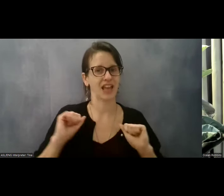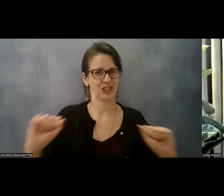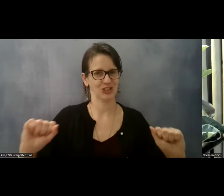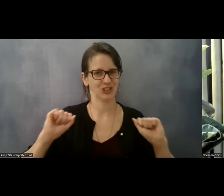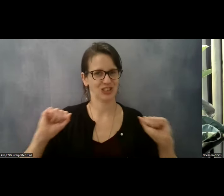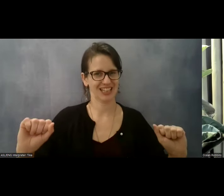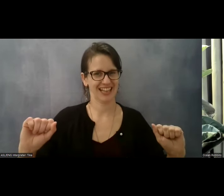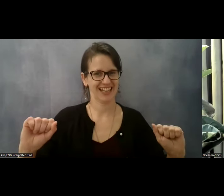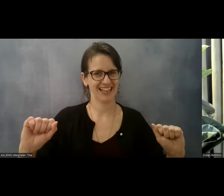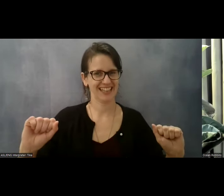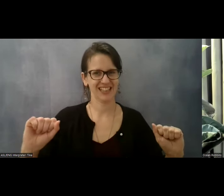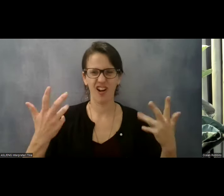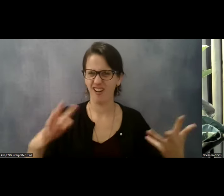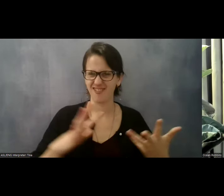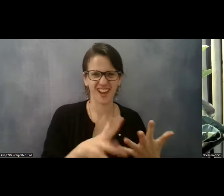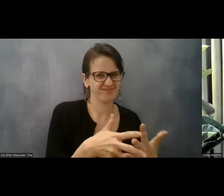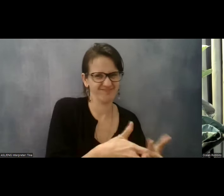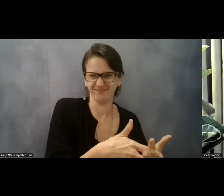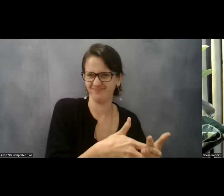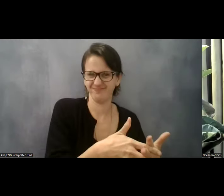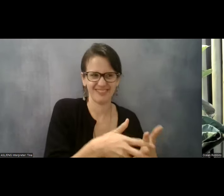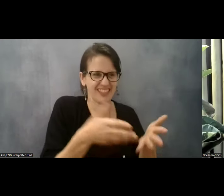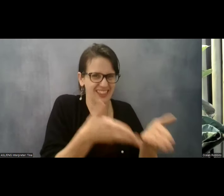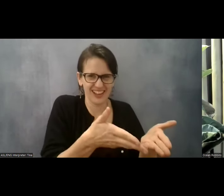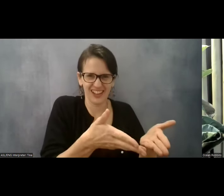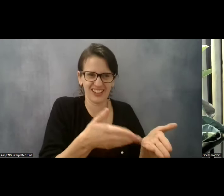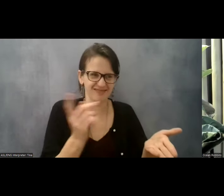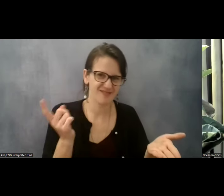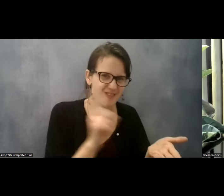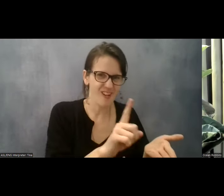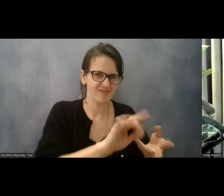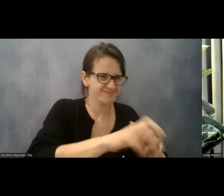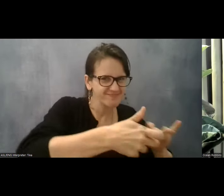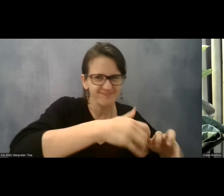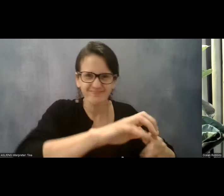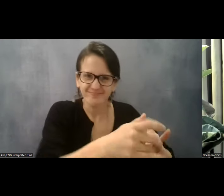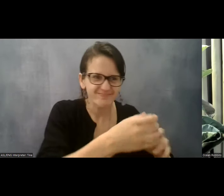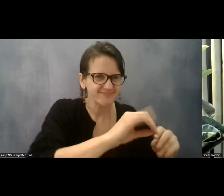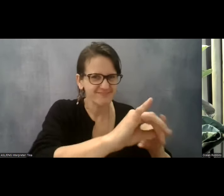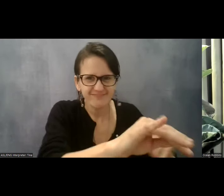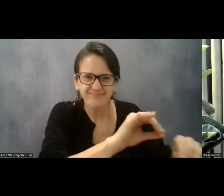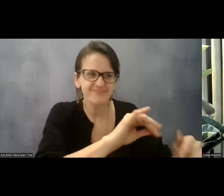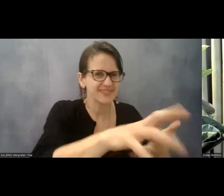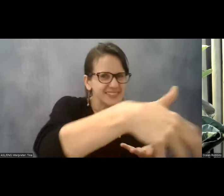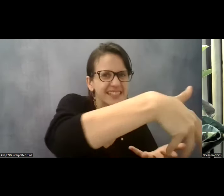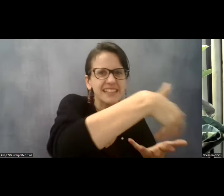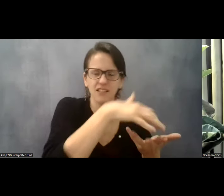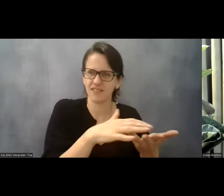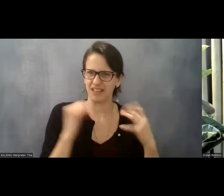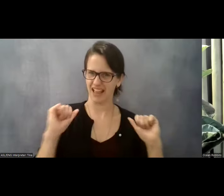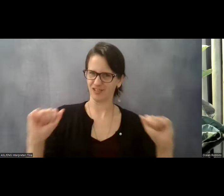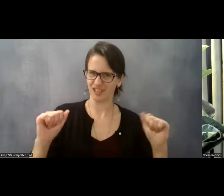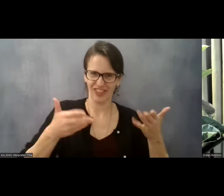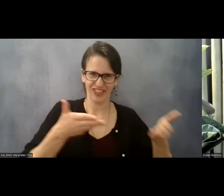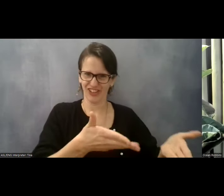also brings down your risk of chronic disease, because exercise is something that's super important in our health lives. And the cool thing